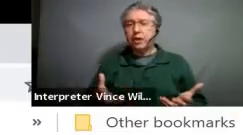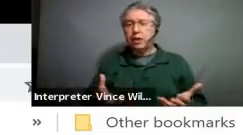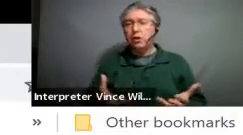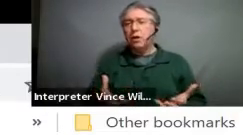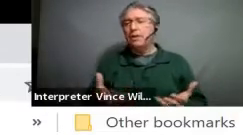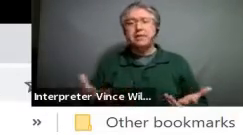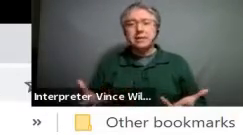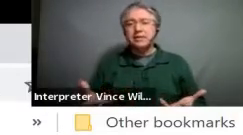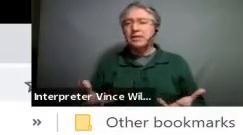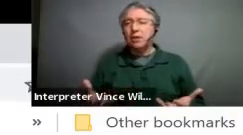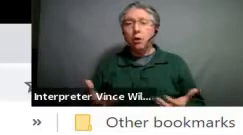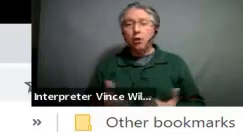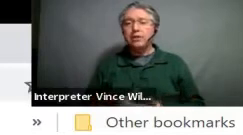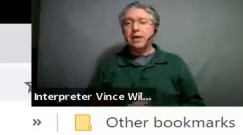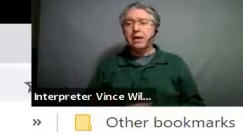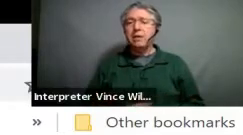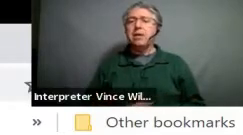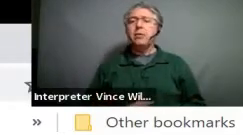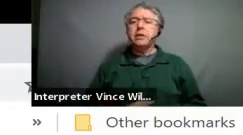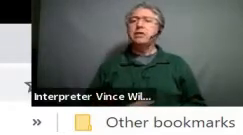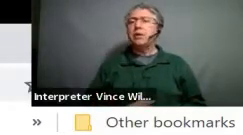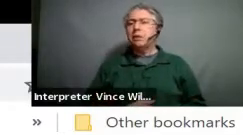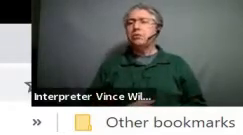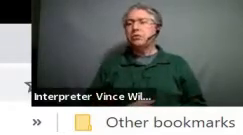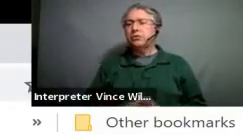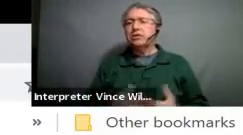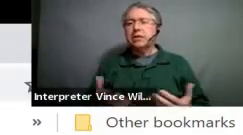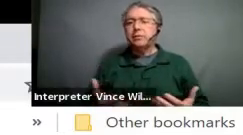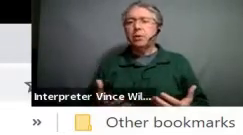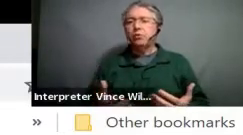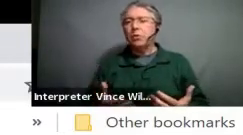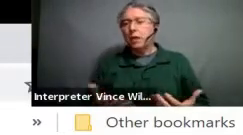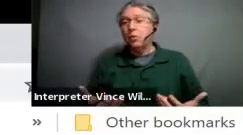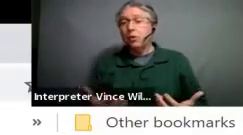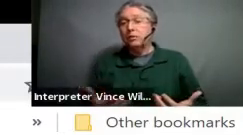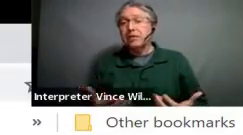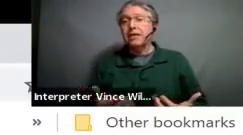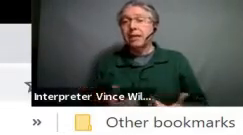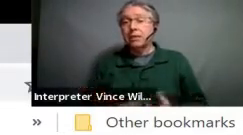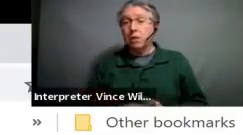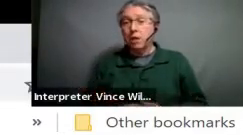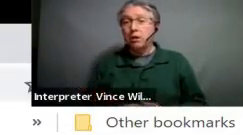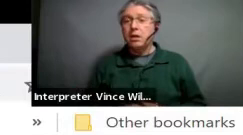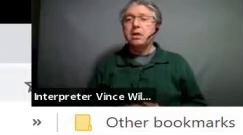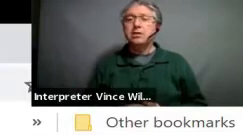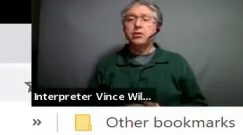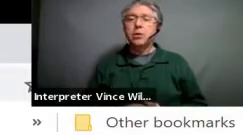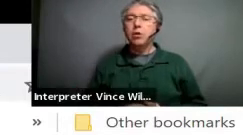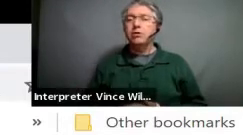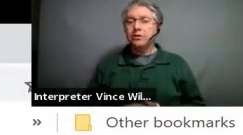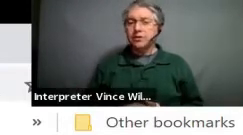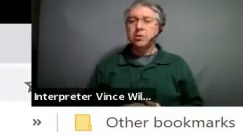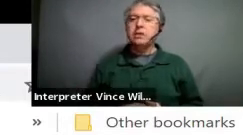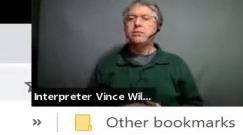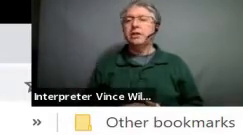a chair, but instead of sitting all the time, he would need to be able to stand up and work standing as well. So that